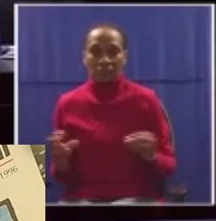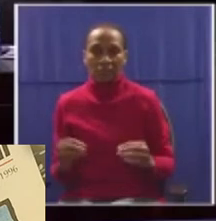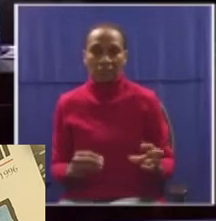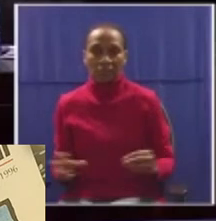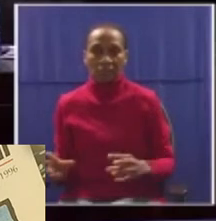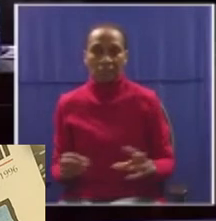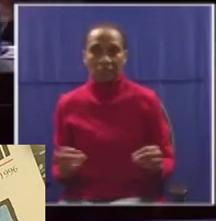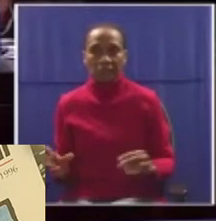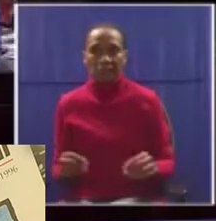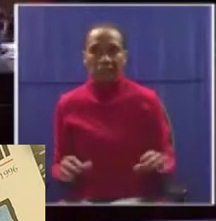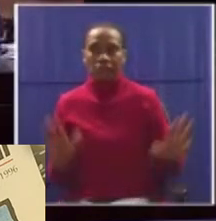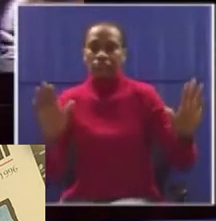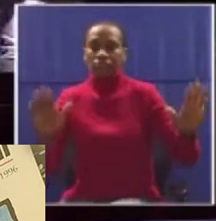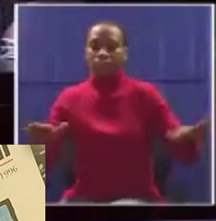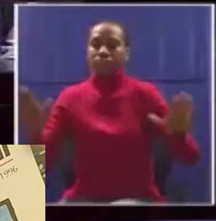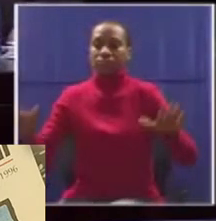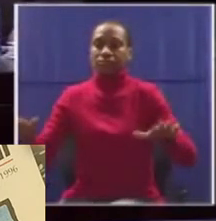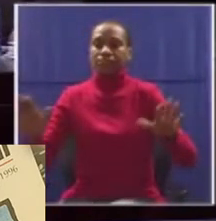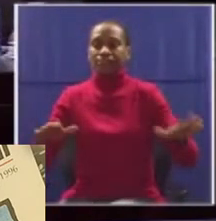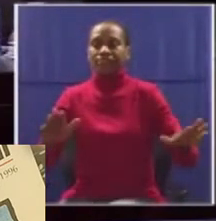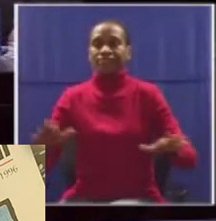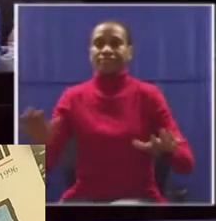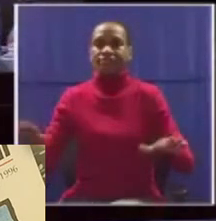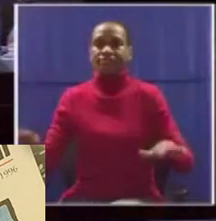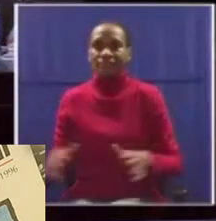for The Honorable members order